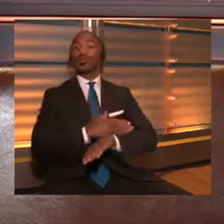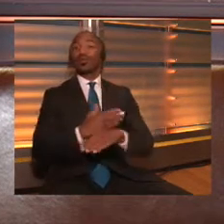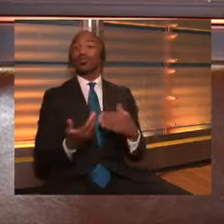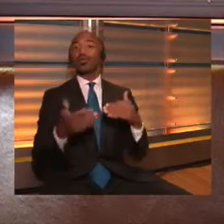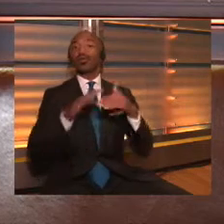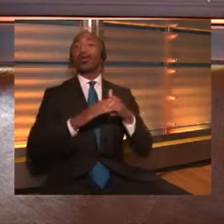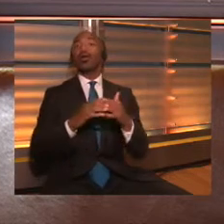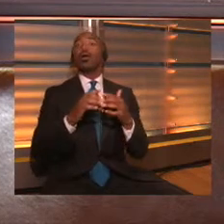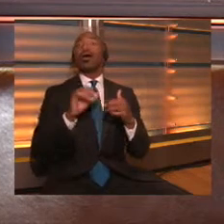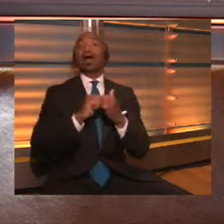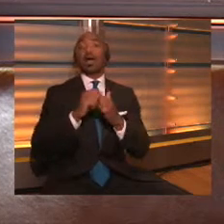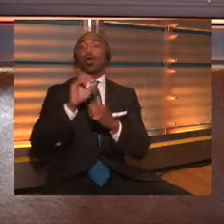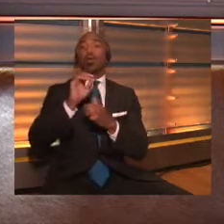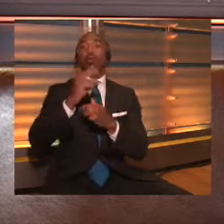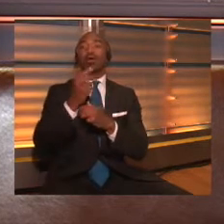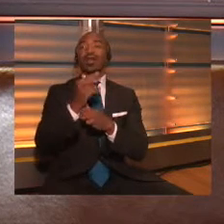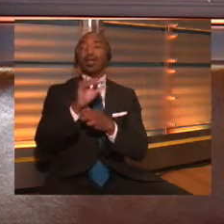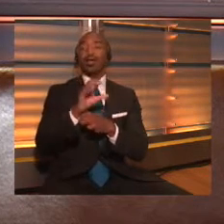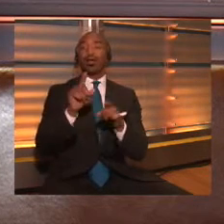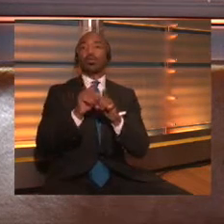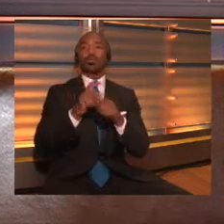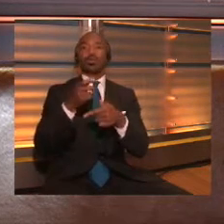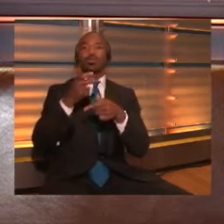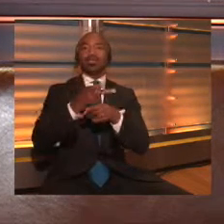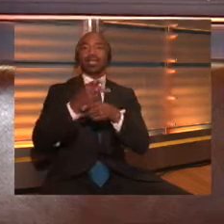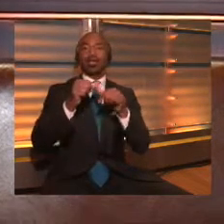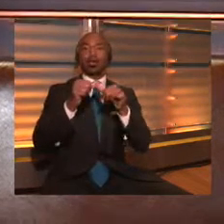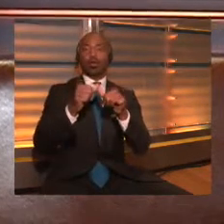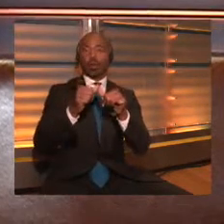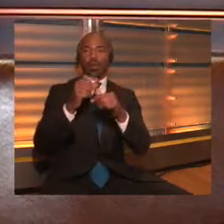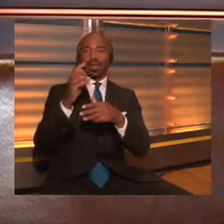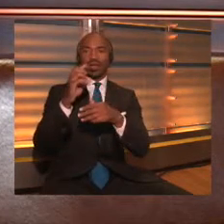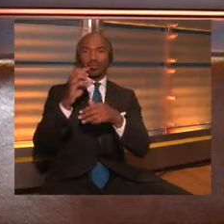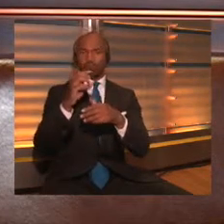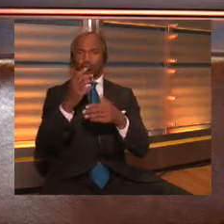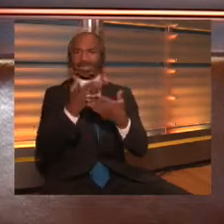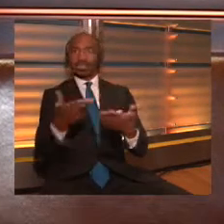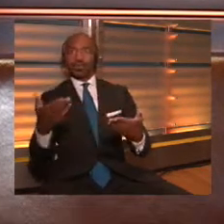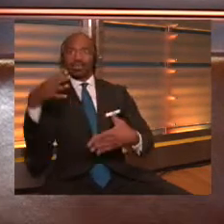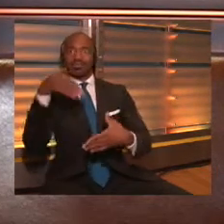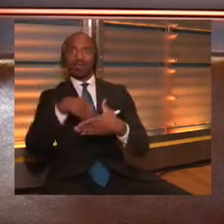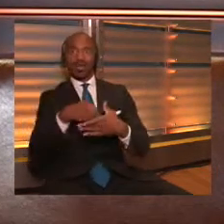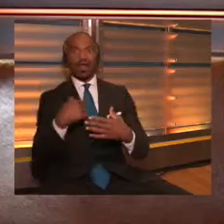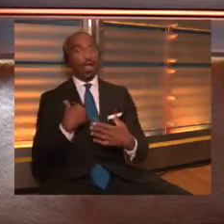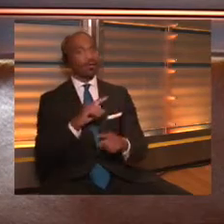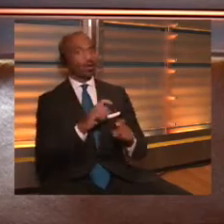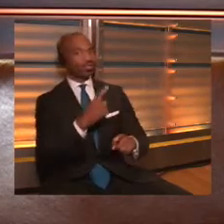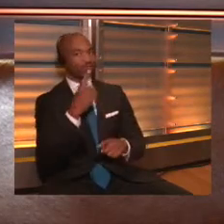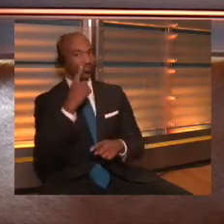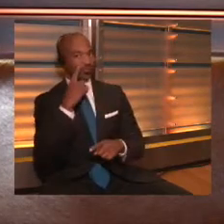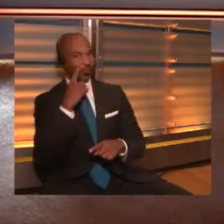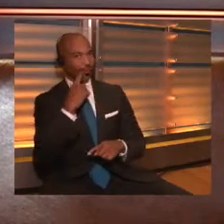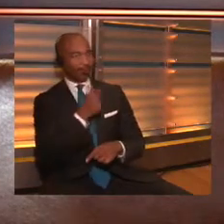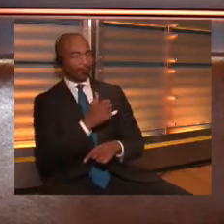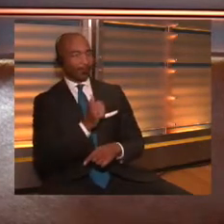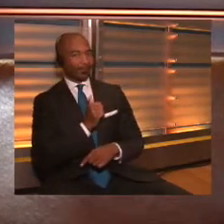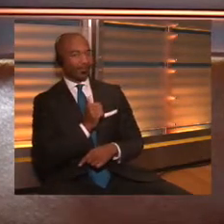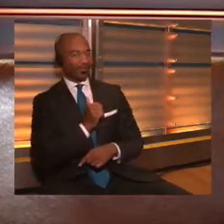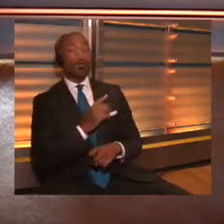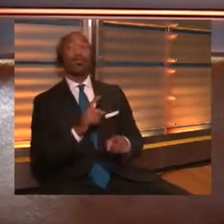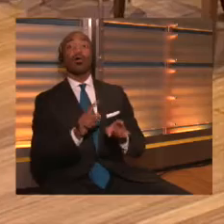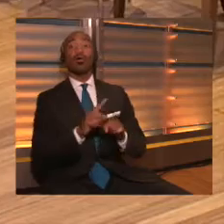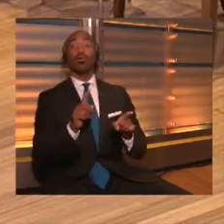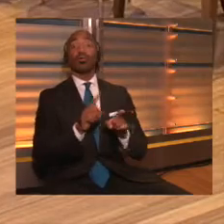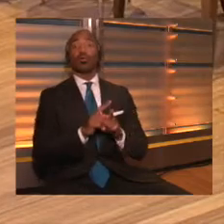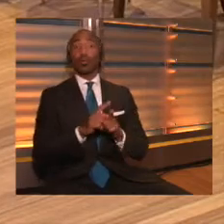and sustainable ingredients. I have some tough questions of my own for him in the Q&A, and I look forward to sharing yours as well. Please